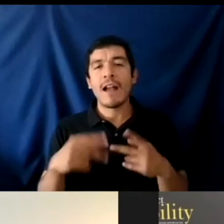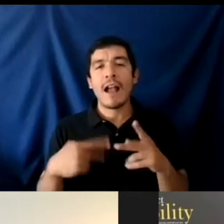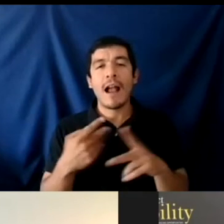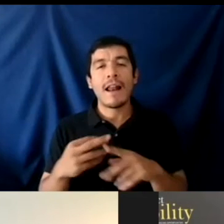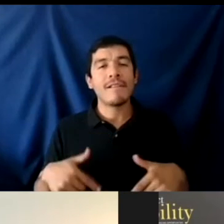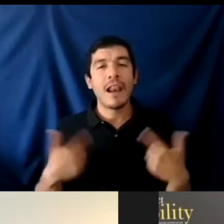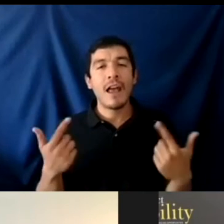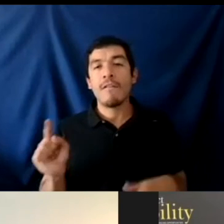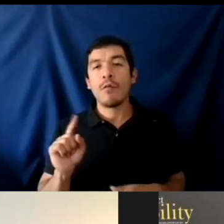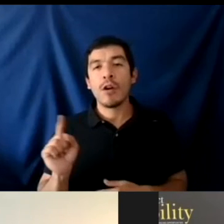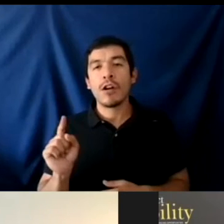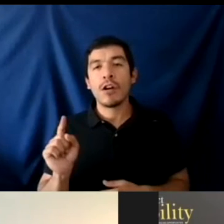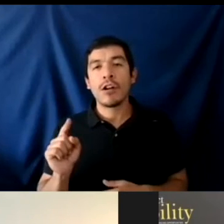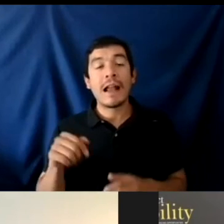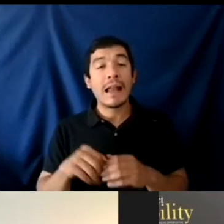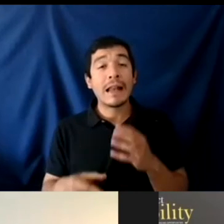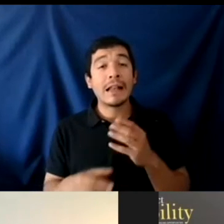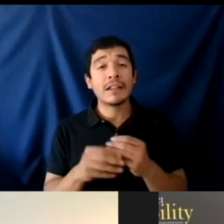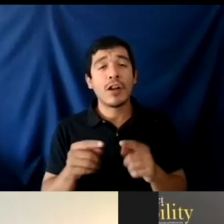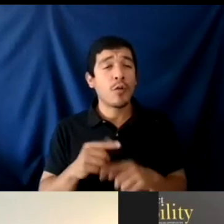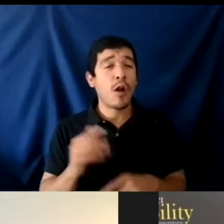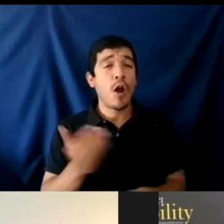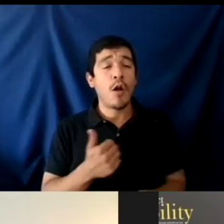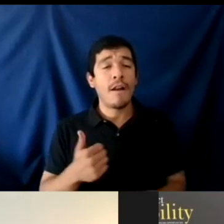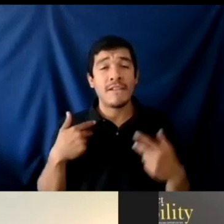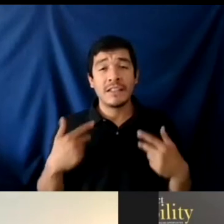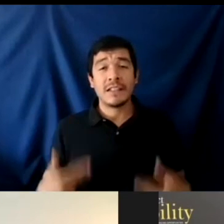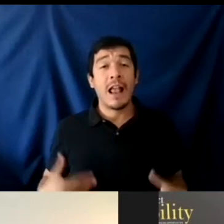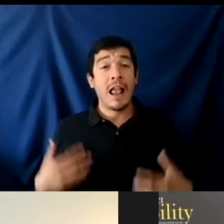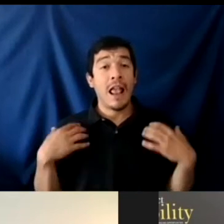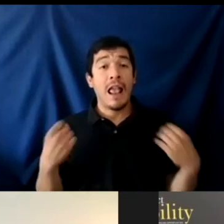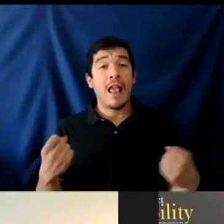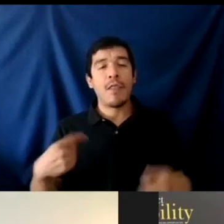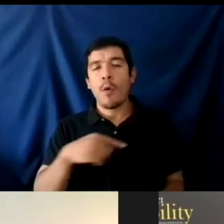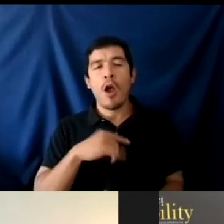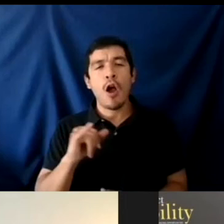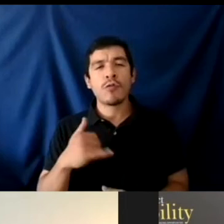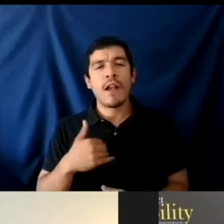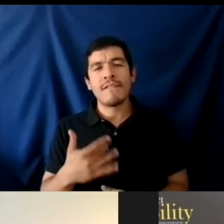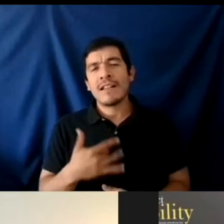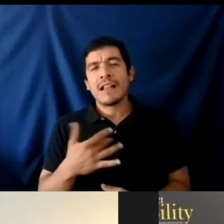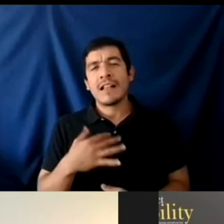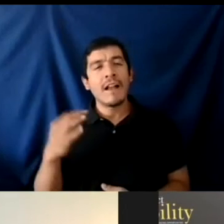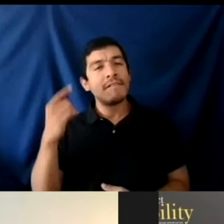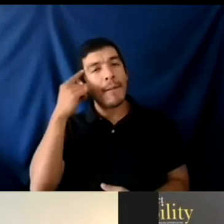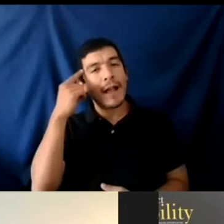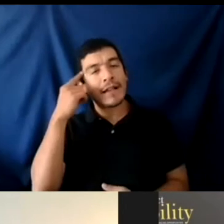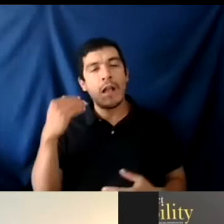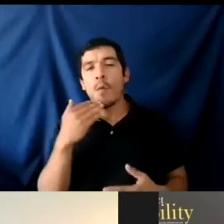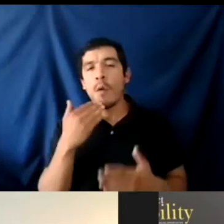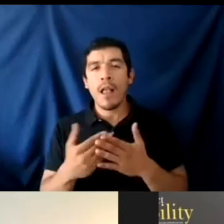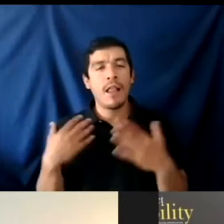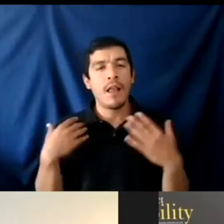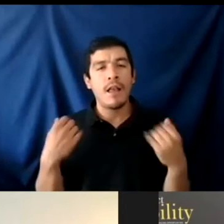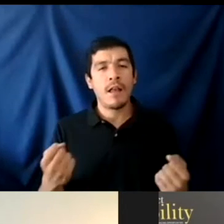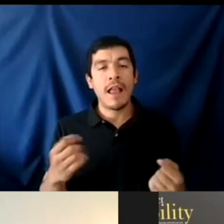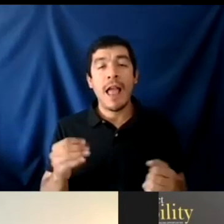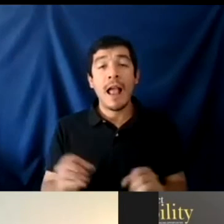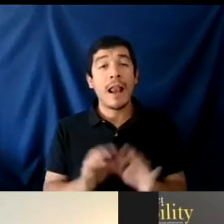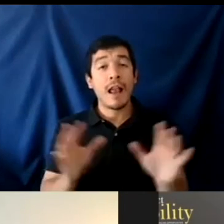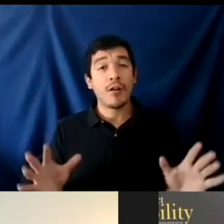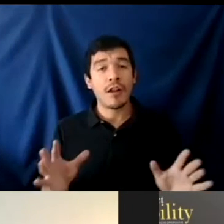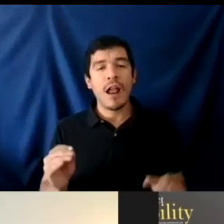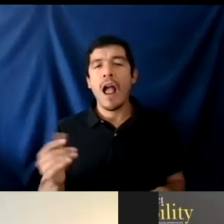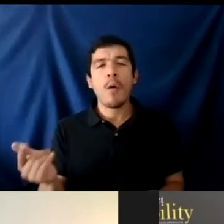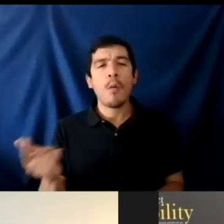lives where in addition to our own physical health, that we also have a sense of a mental well-being and clarity, and that we're